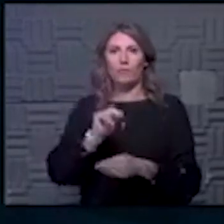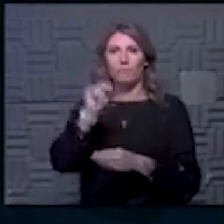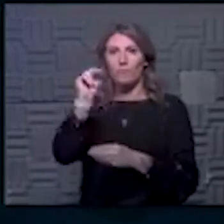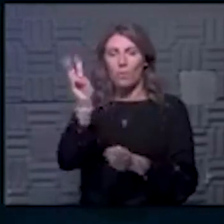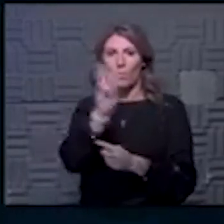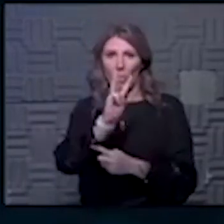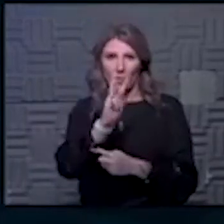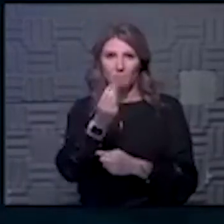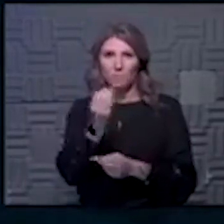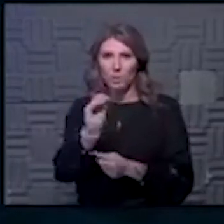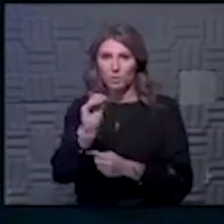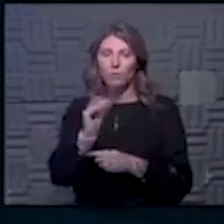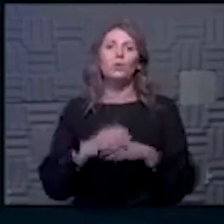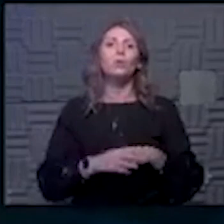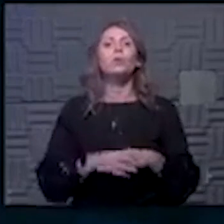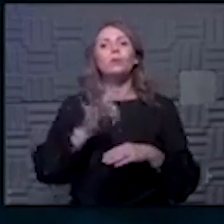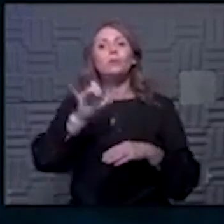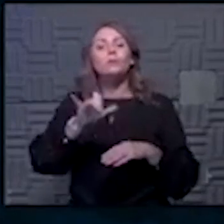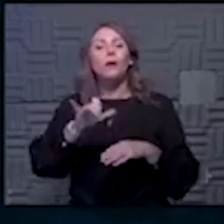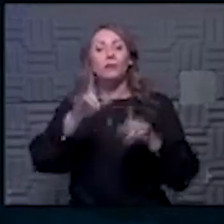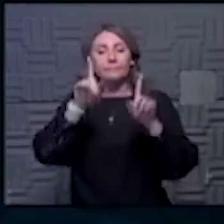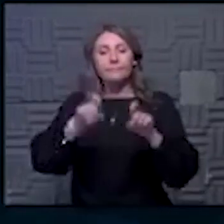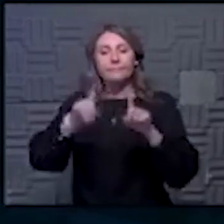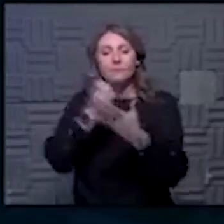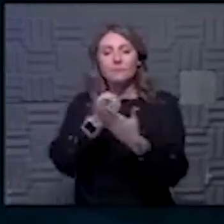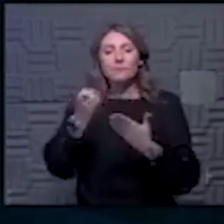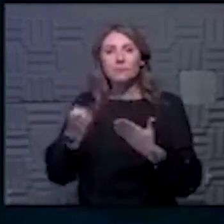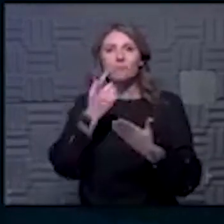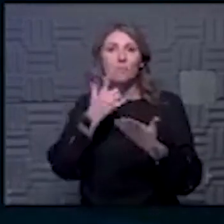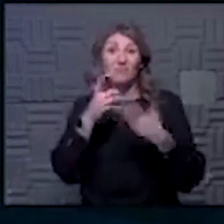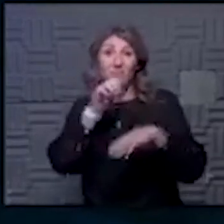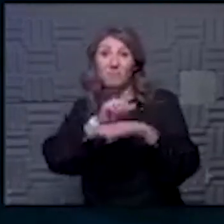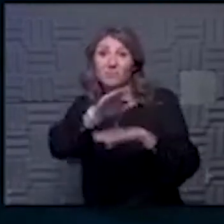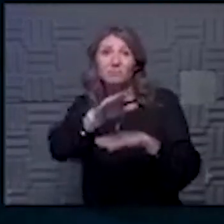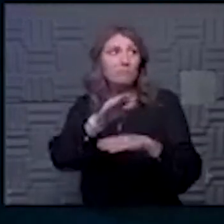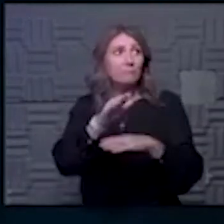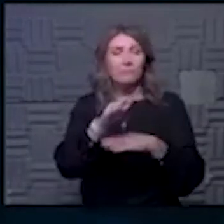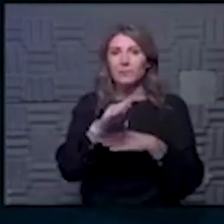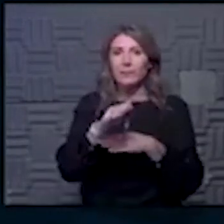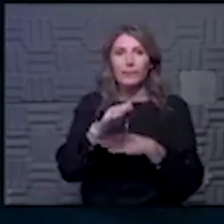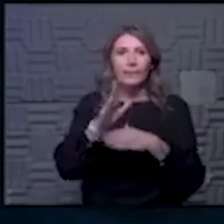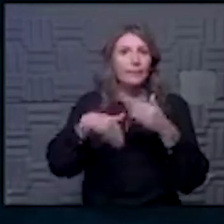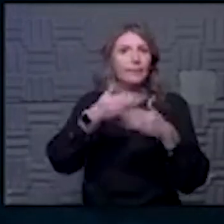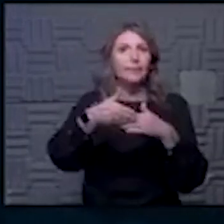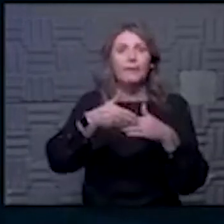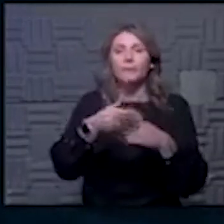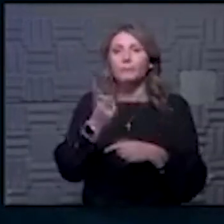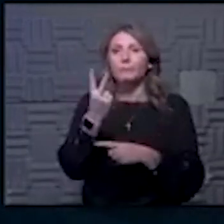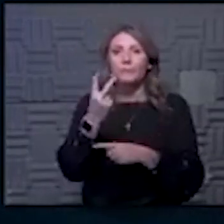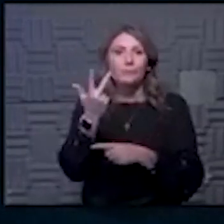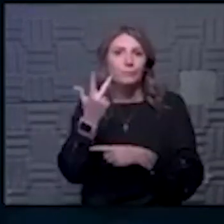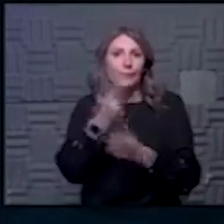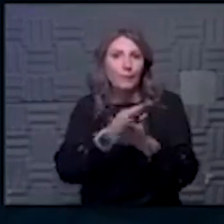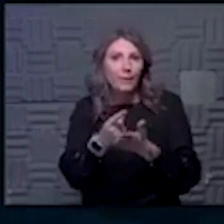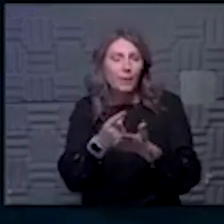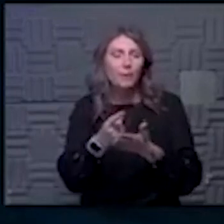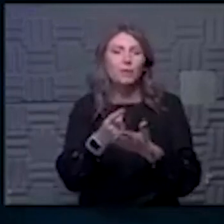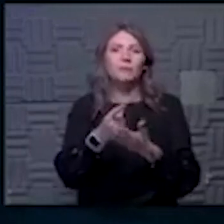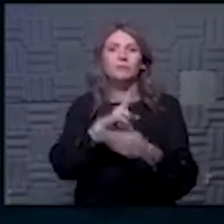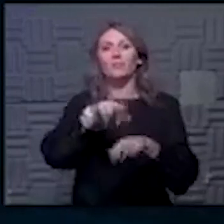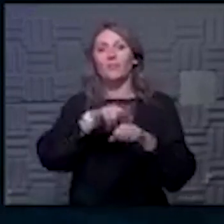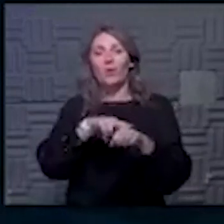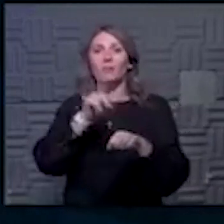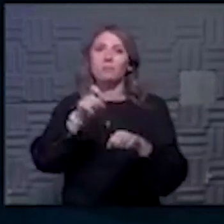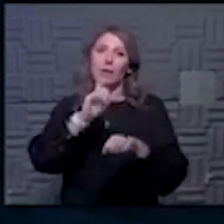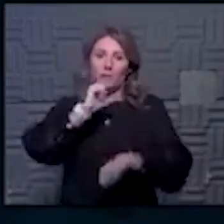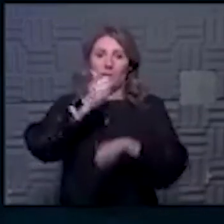Missouri. That testing equipment could be delivered to us within the next 2 to 3 weeks. After that, of course, we have to get it installed,